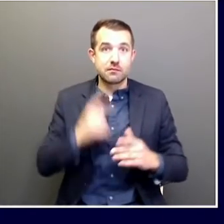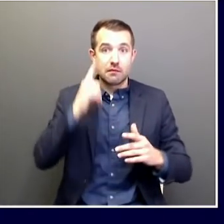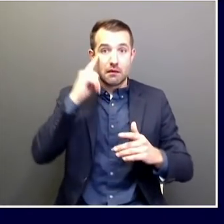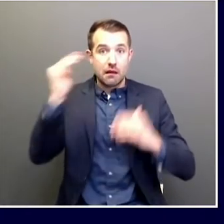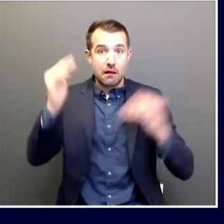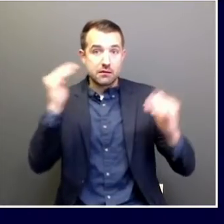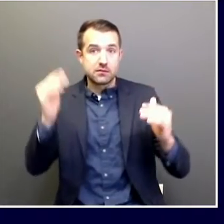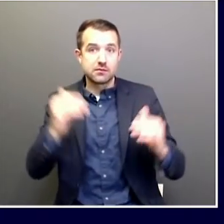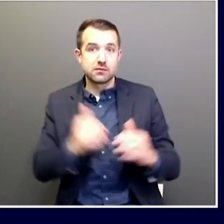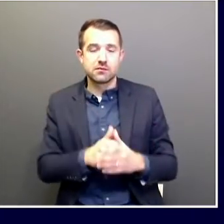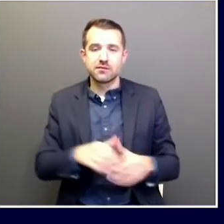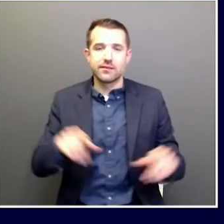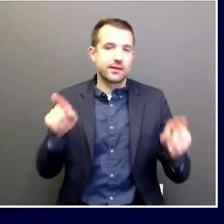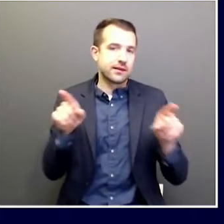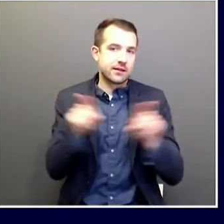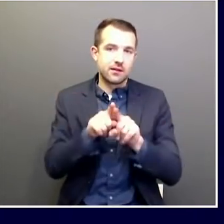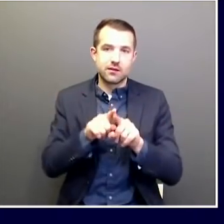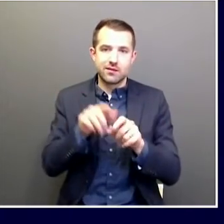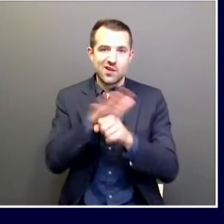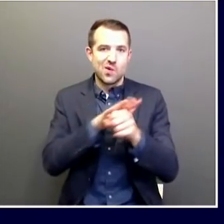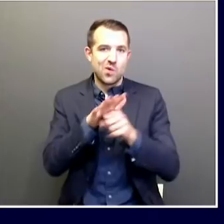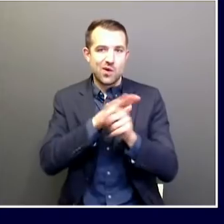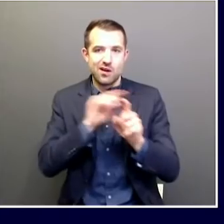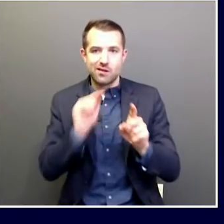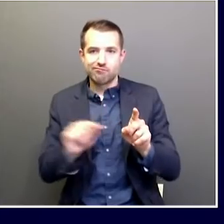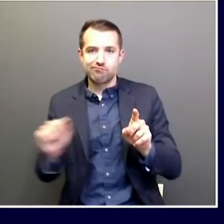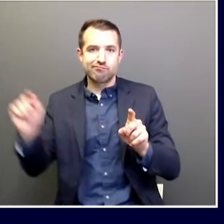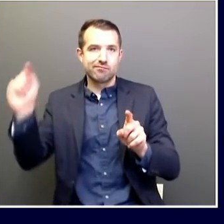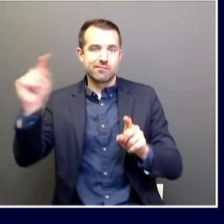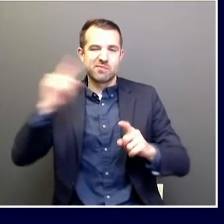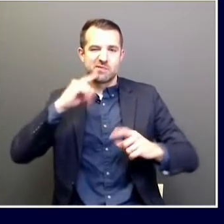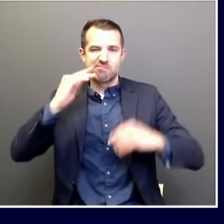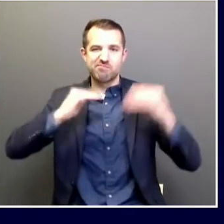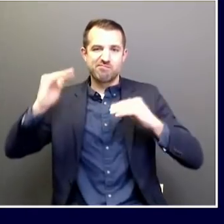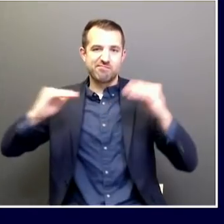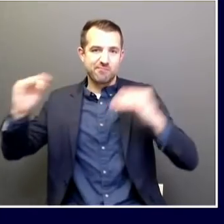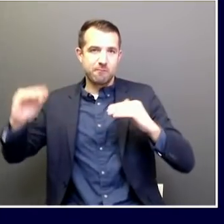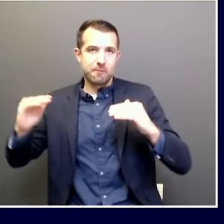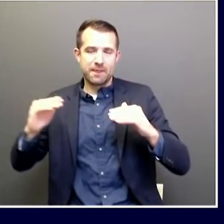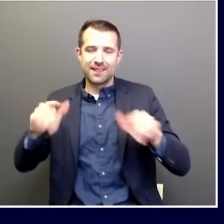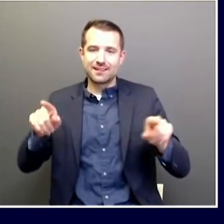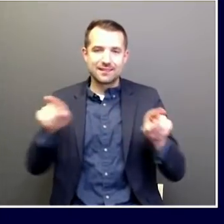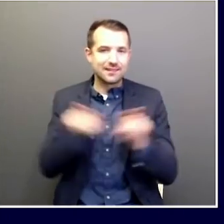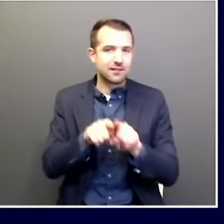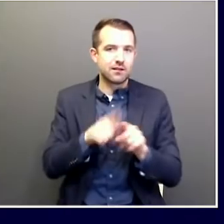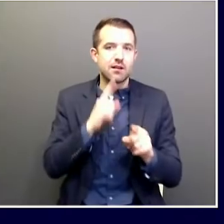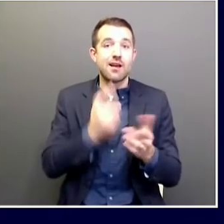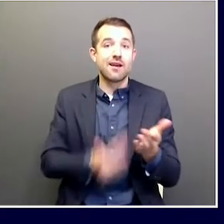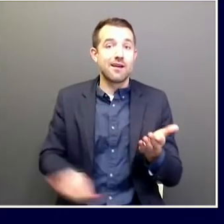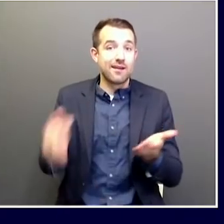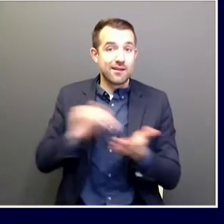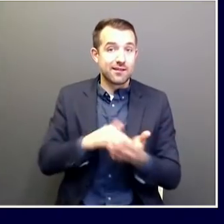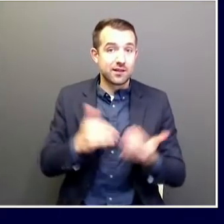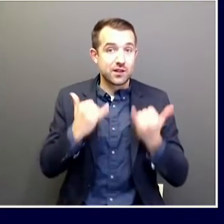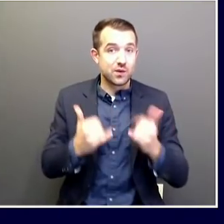tell. We have made sure that there is access as widely as possible, be it through doctors'